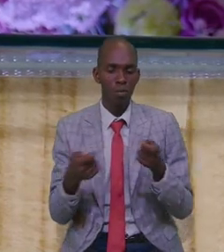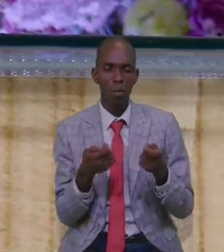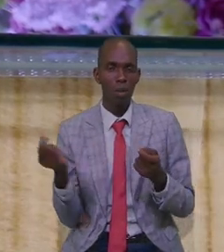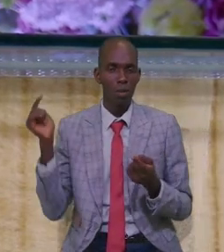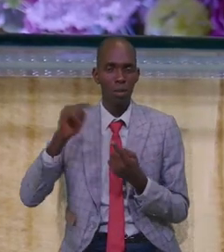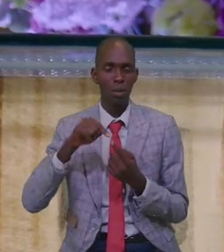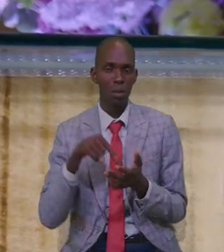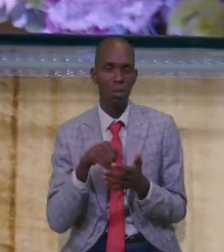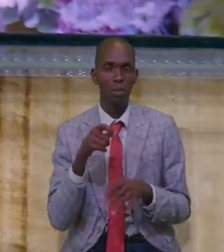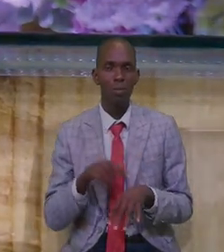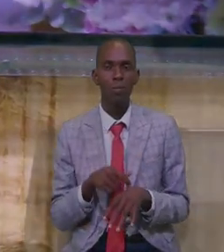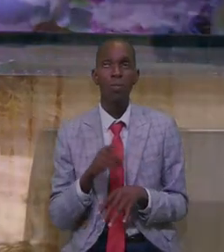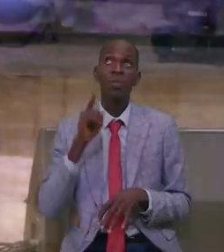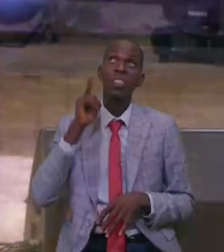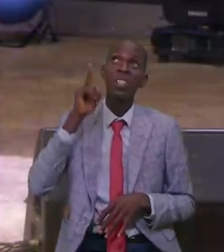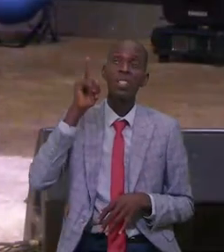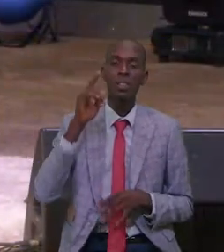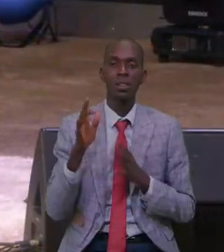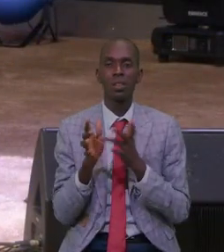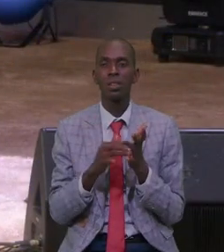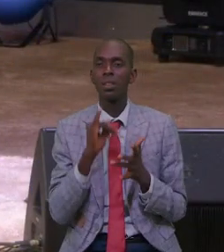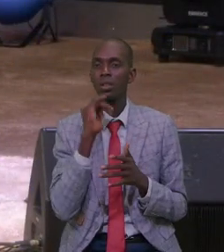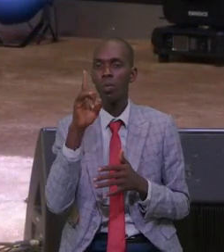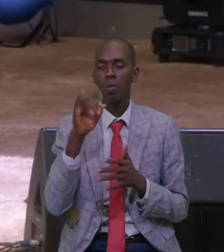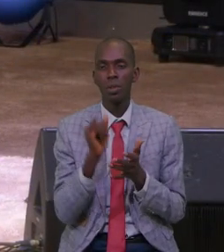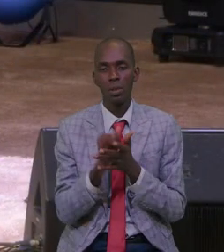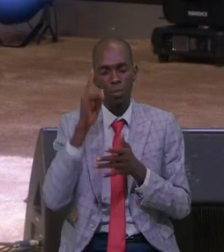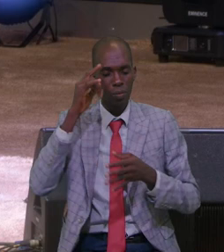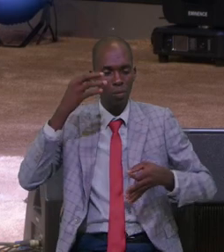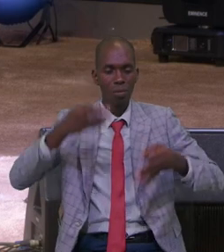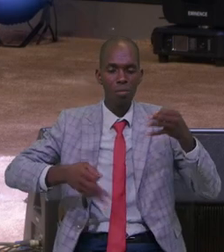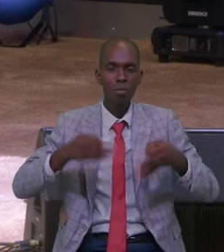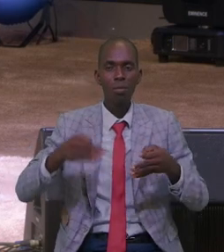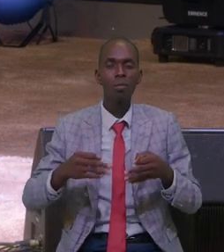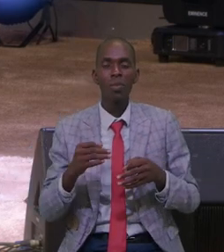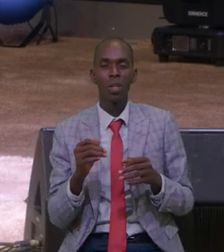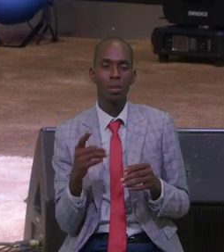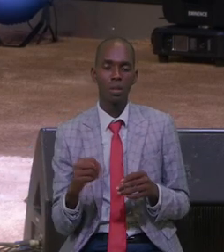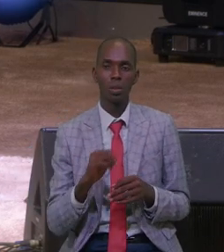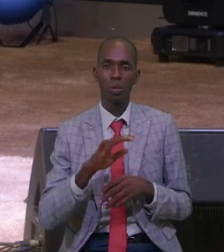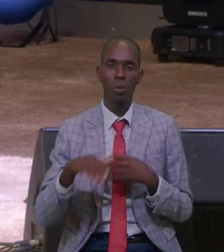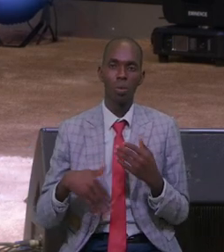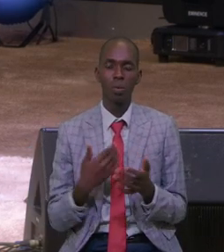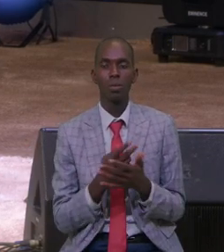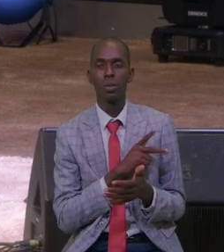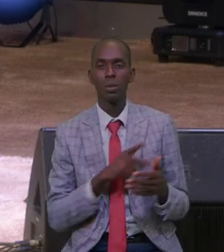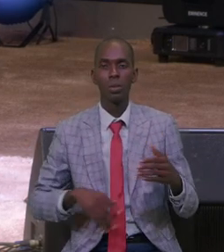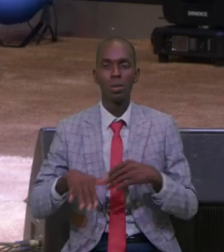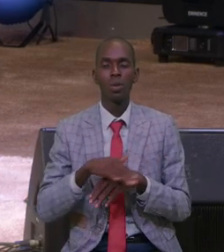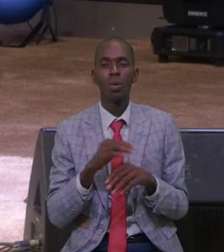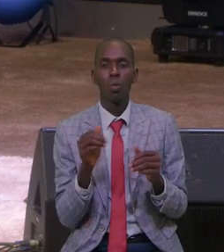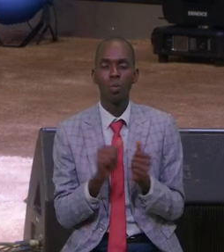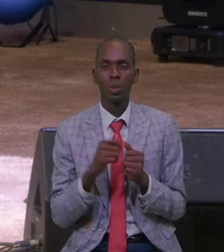will judge and smite the earth with the rod of his mouth, and with the breath of